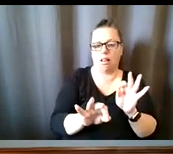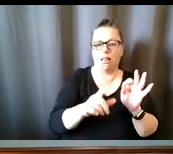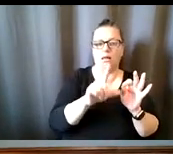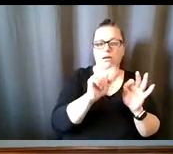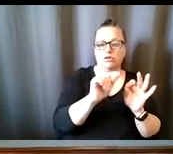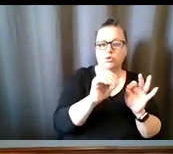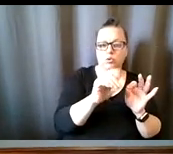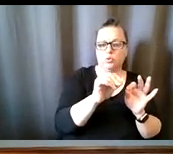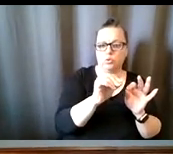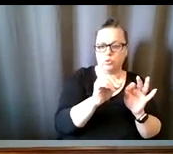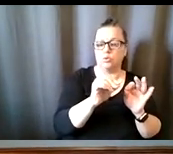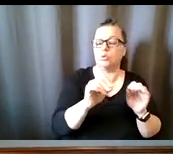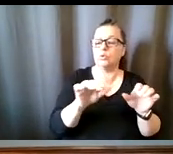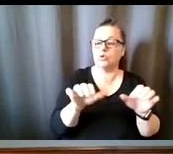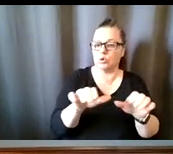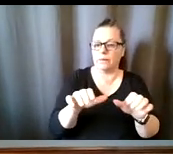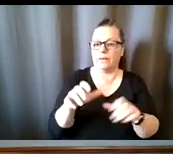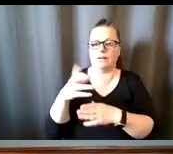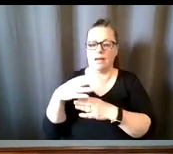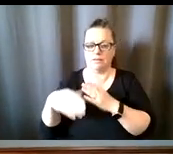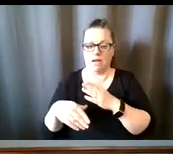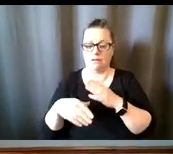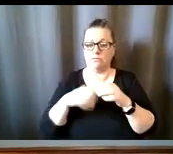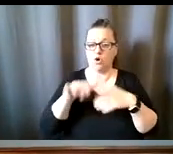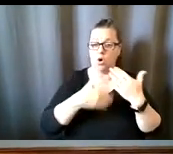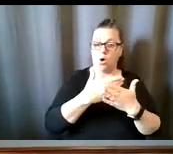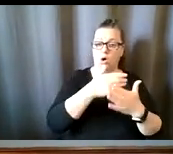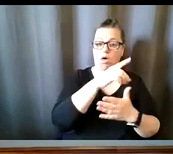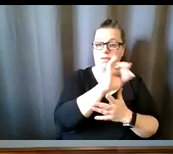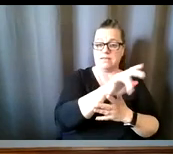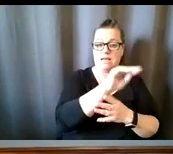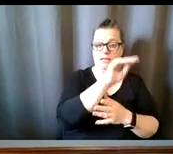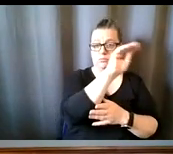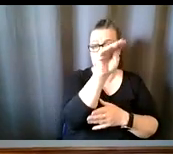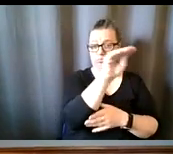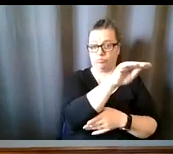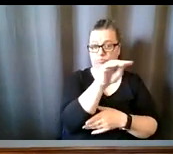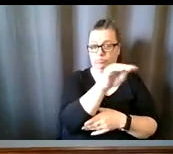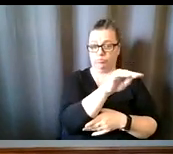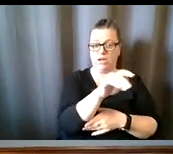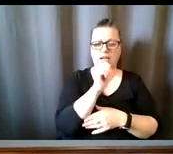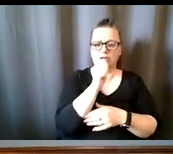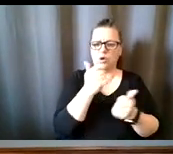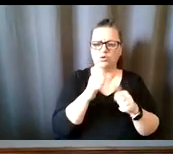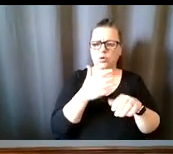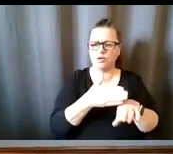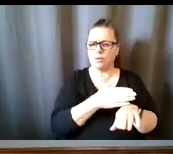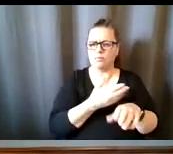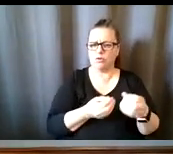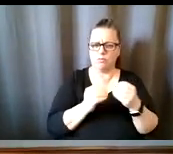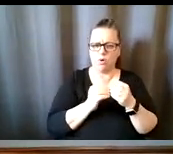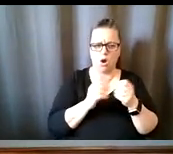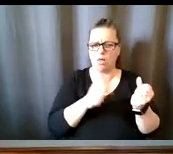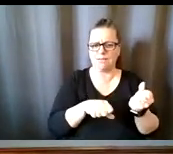We want to have our tasks. We put all the tasks that we have to do, and we put it up there. Now, don't try improving this anymore and thinking, hey, let's just get rid of the